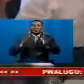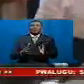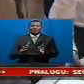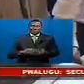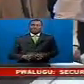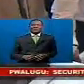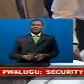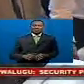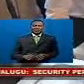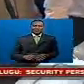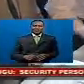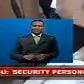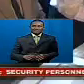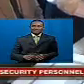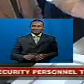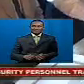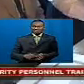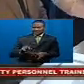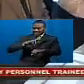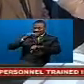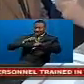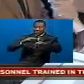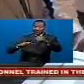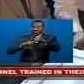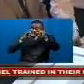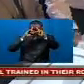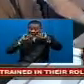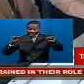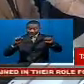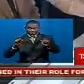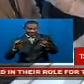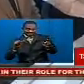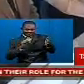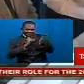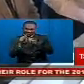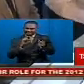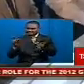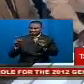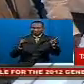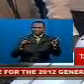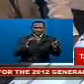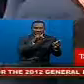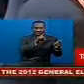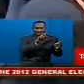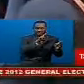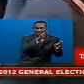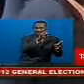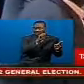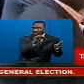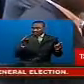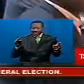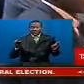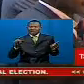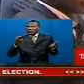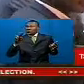the association. The position of National Vice President was contested by Mr. Peter Zwenis and